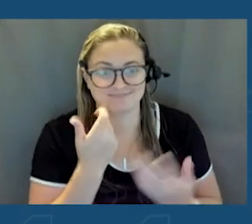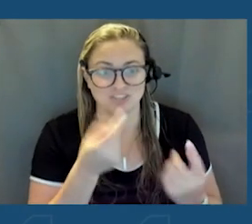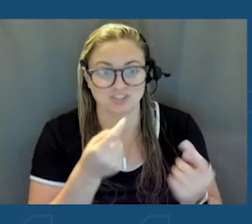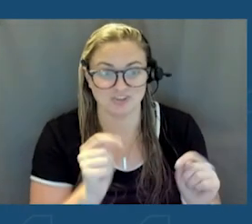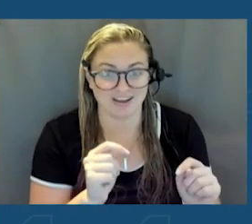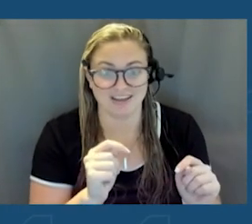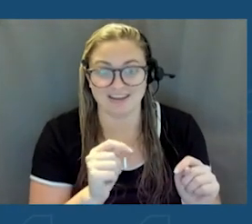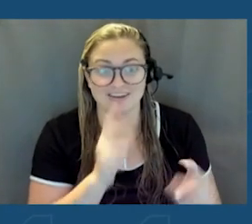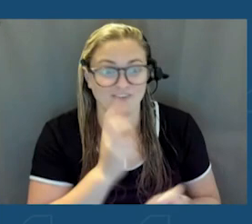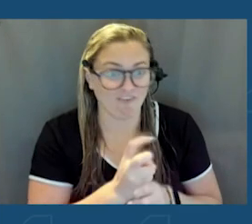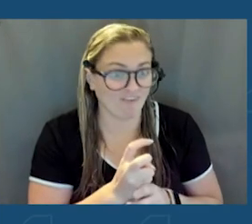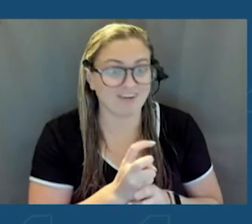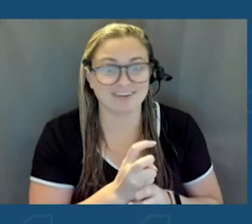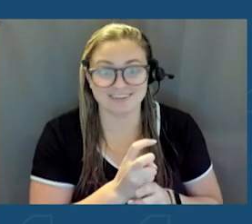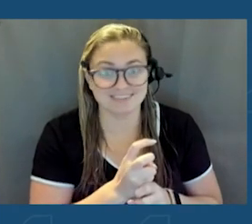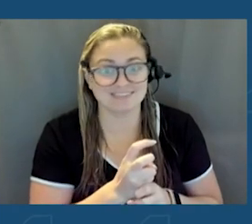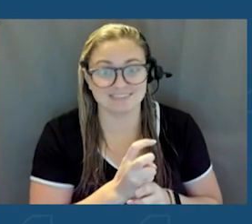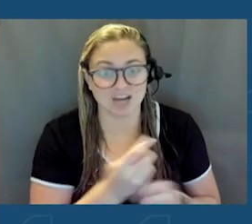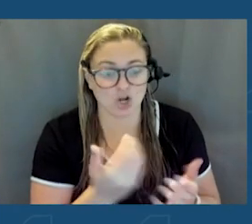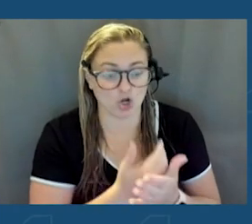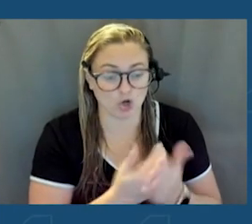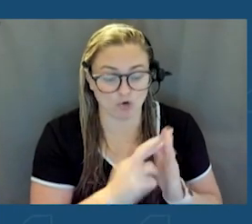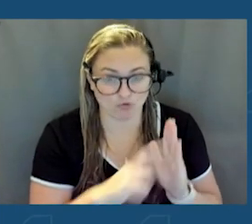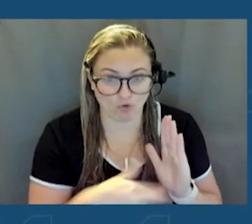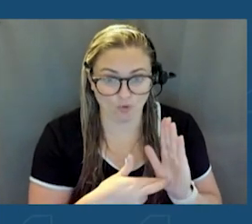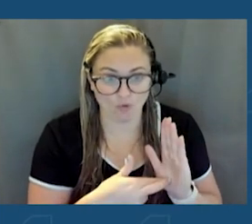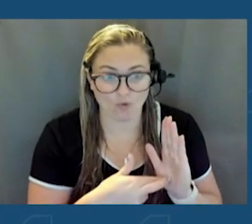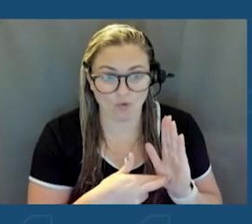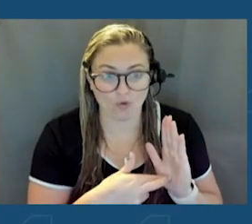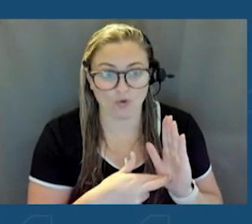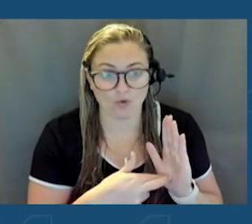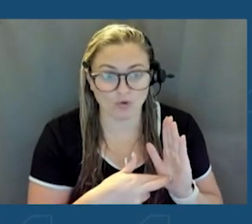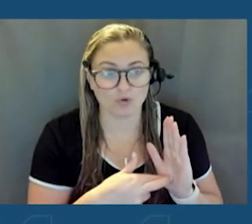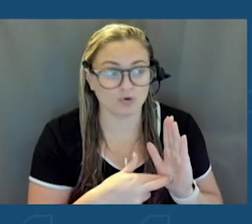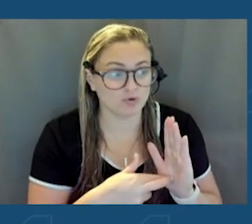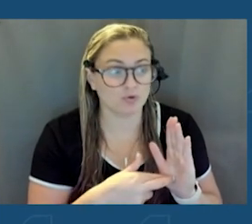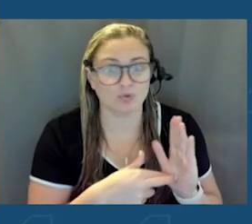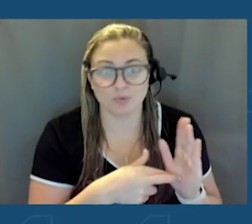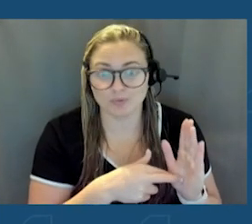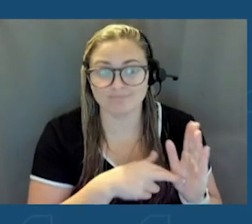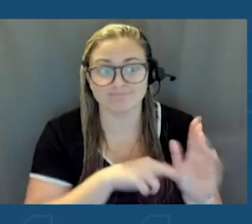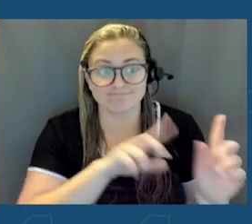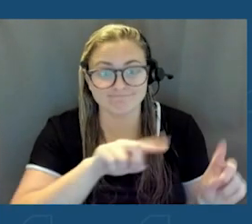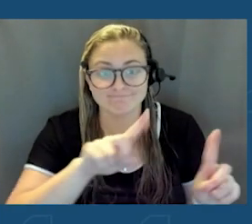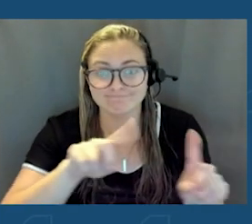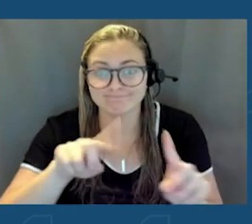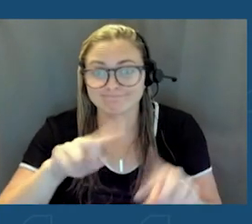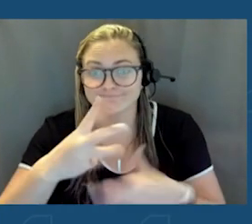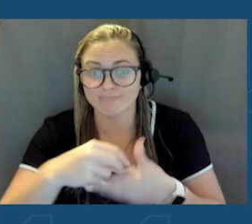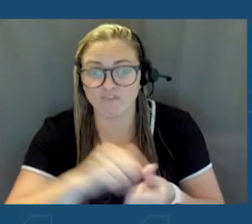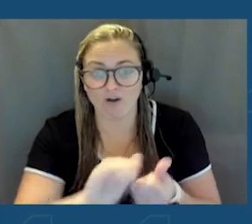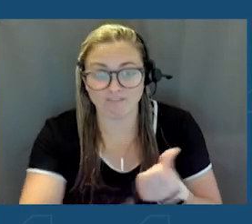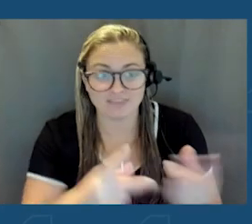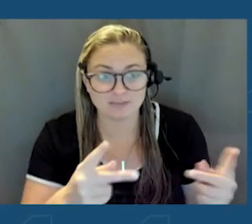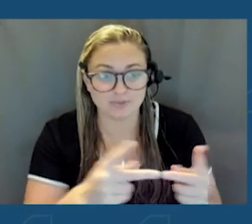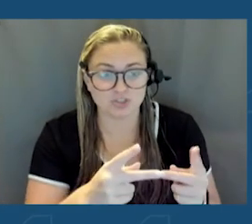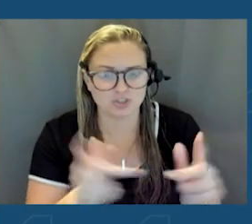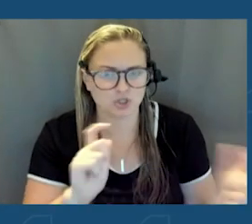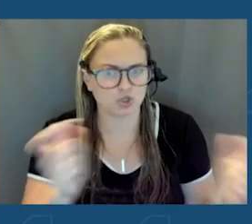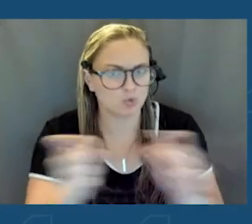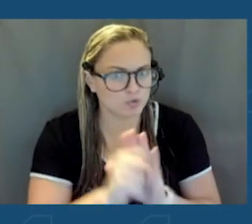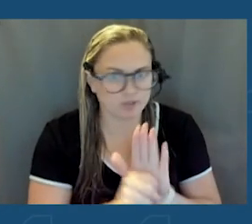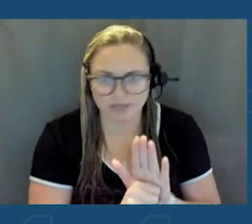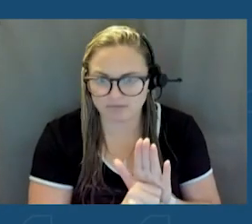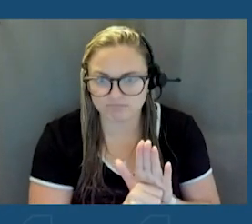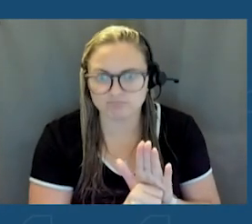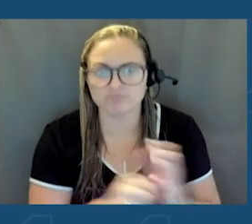very, very hard in this new role to get my arms wrapped around this position. It's a massive state, a